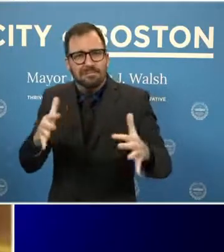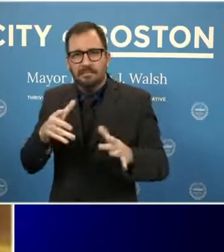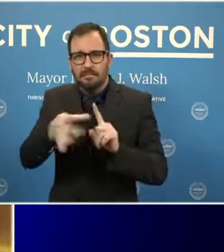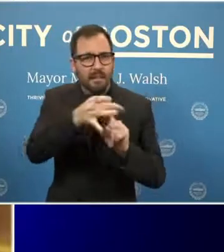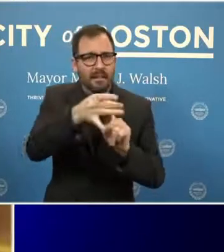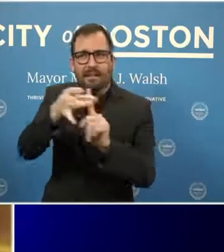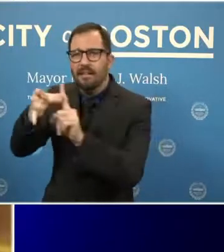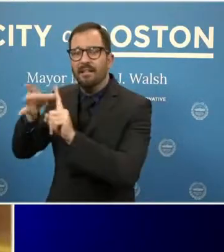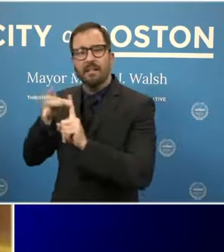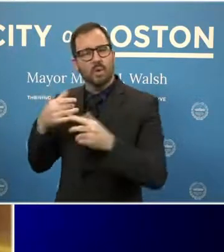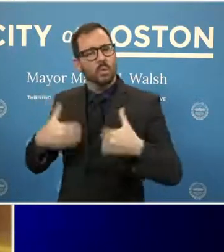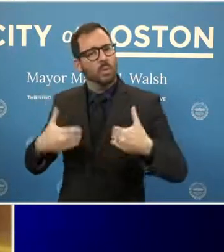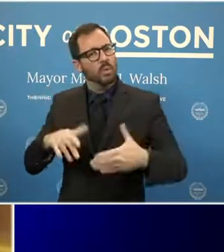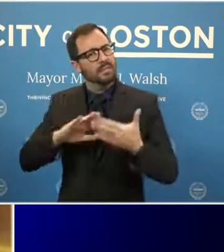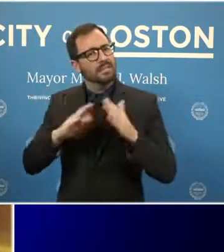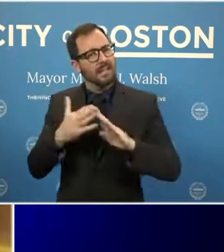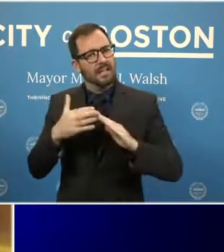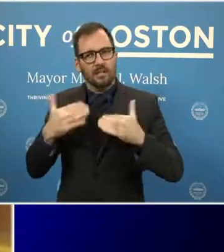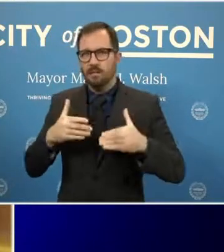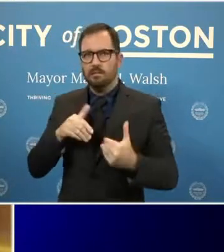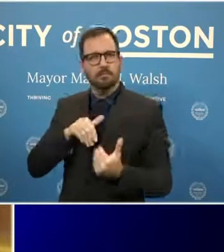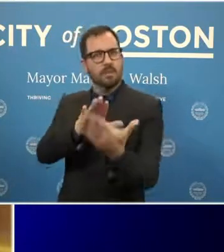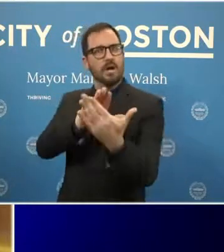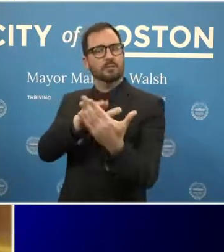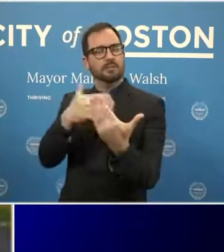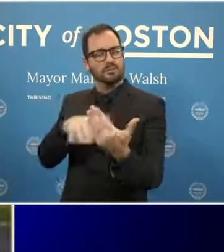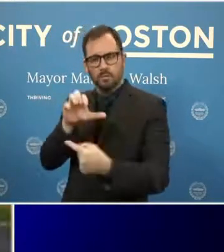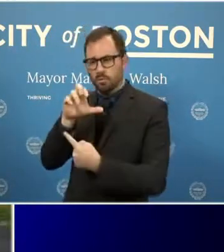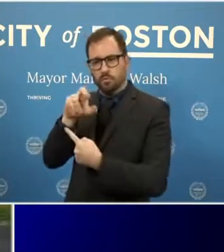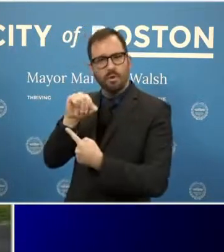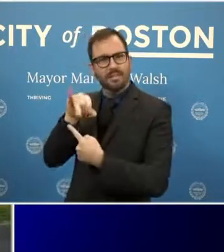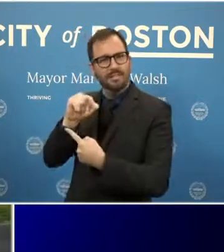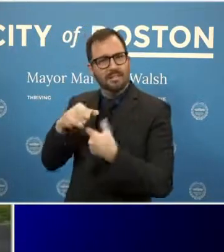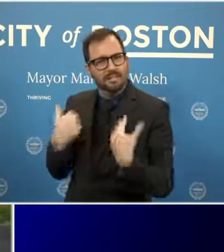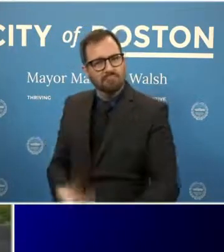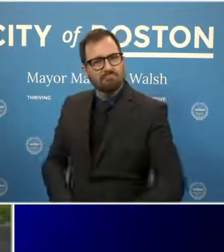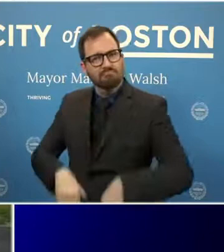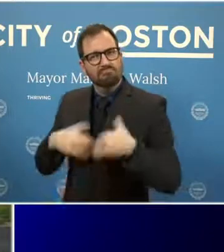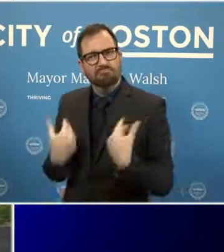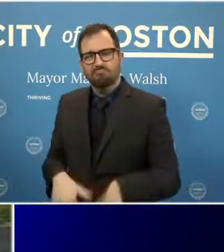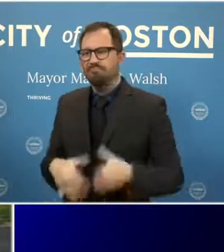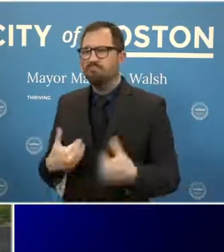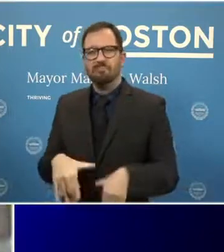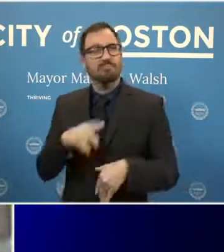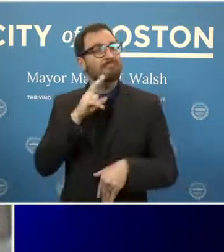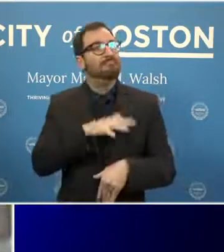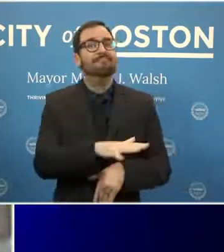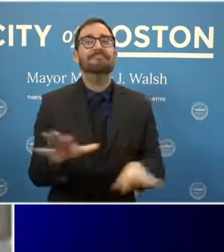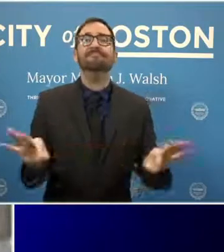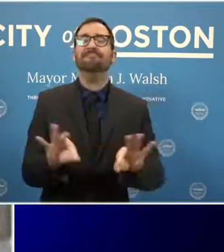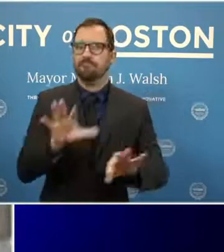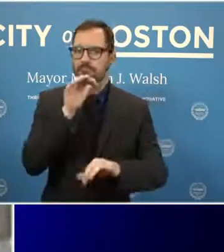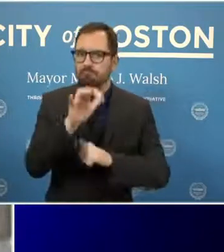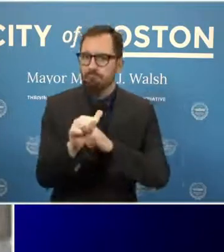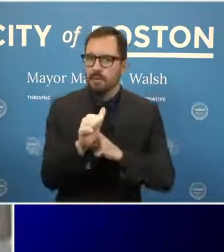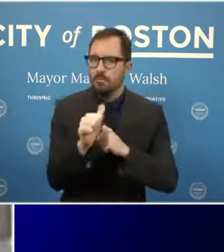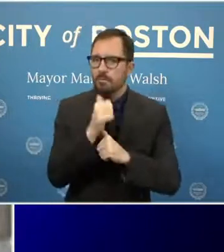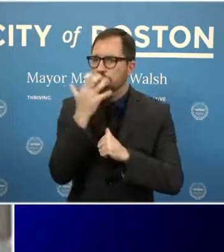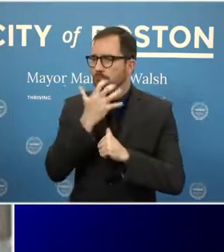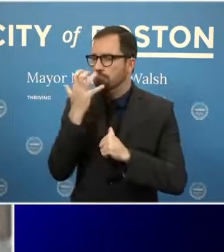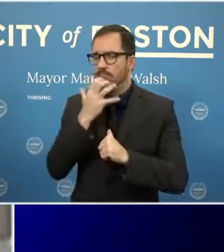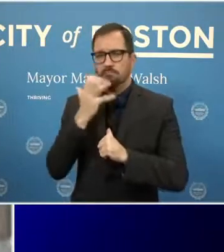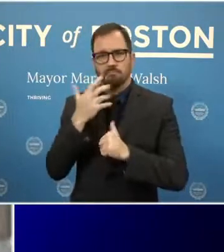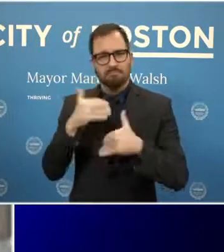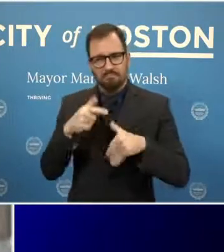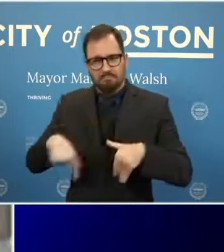COVID-19, and it's really dangerous if you don't take care of yourself. My aunt had to stay away from us when